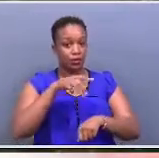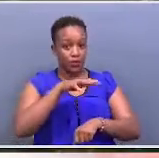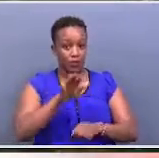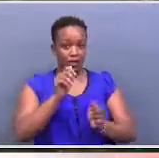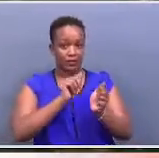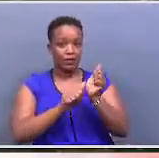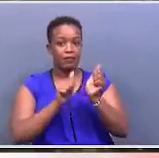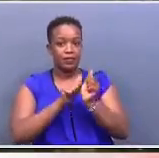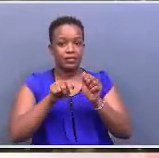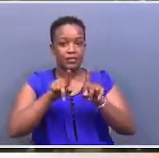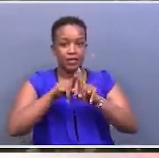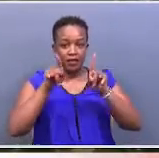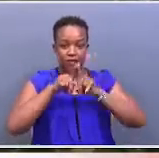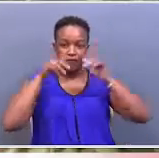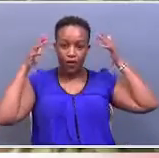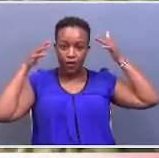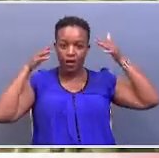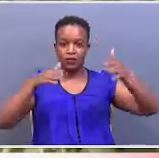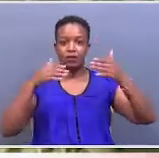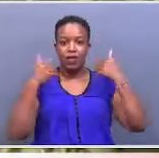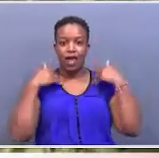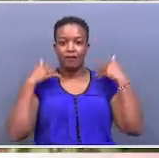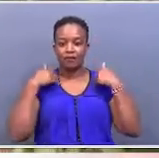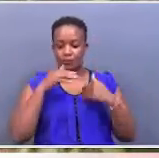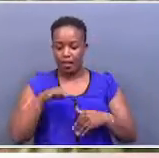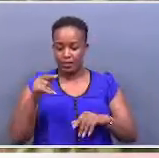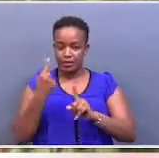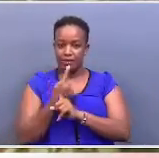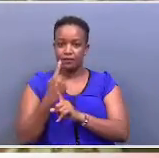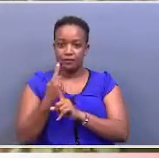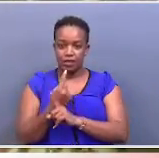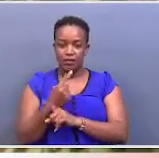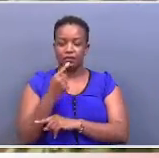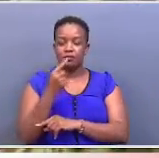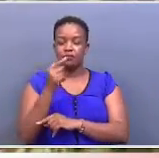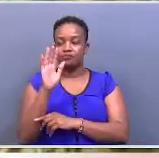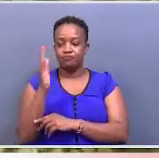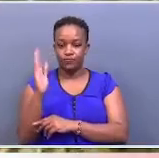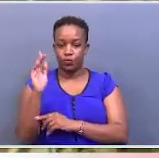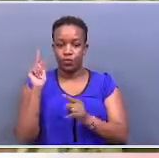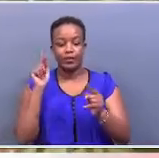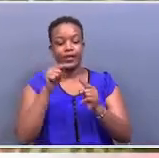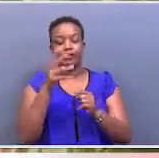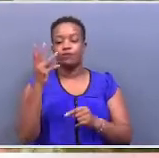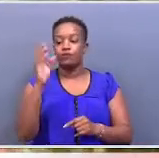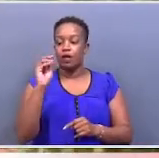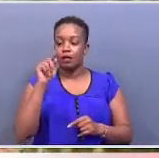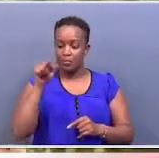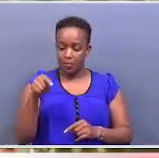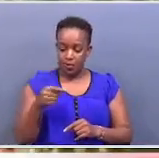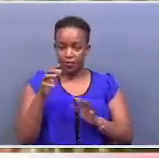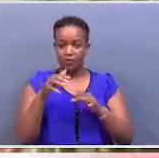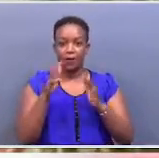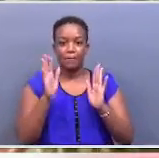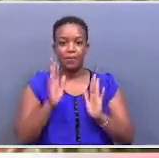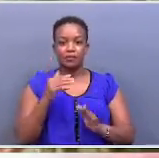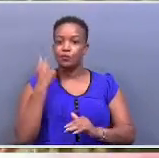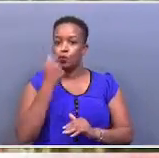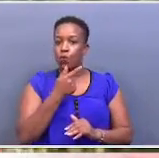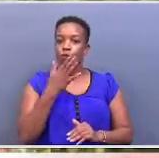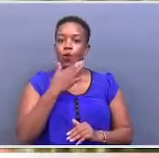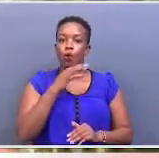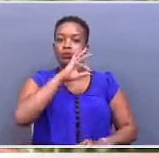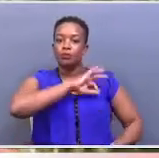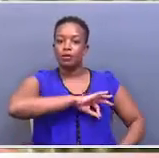pia tuzingatie mambo ya crop diversification. For this program we are targeting 40,000 farmers where we want them to earn income up